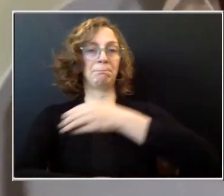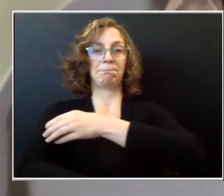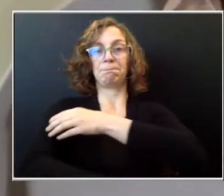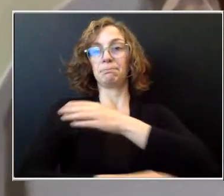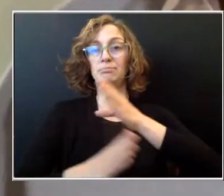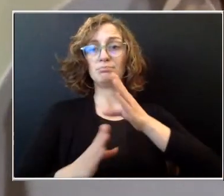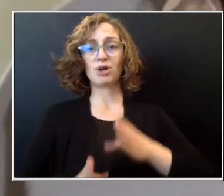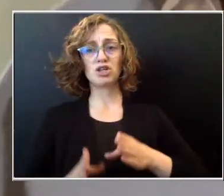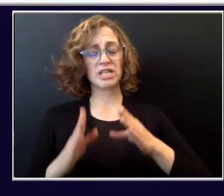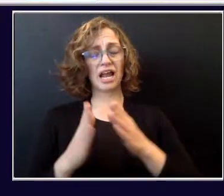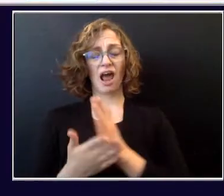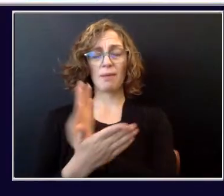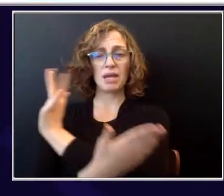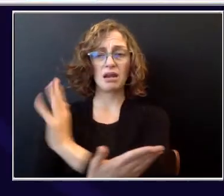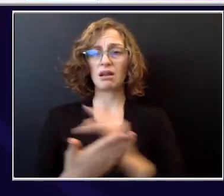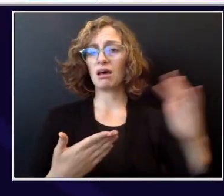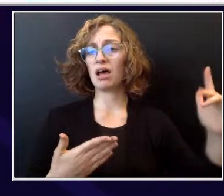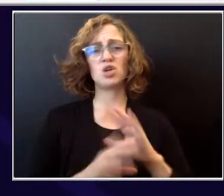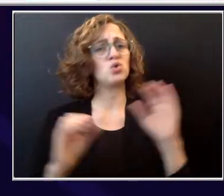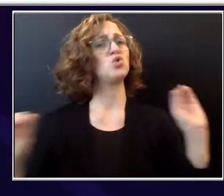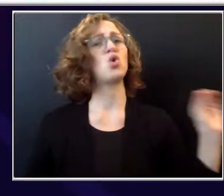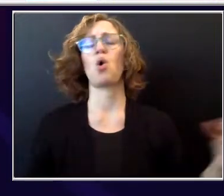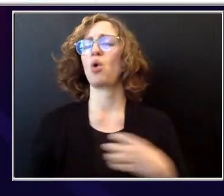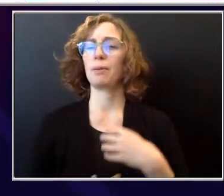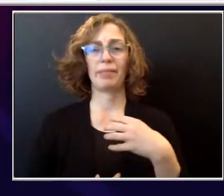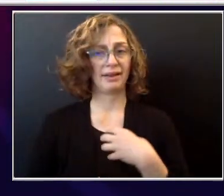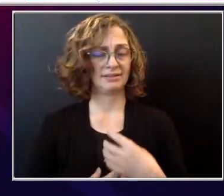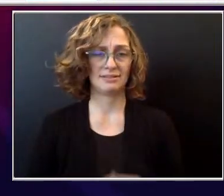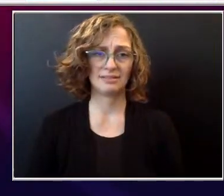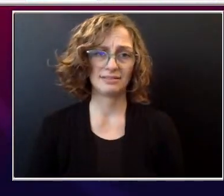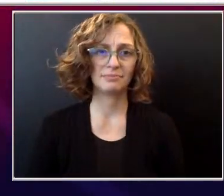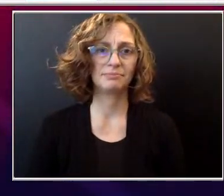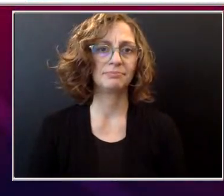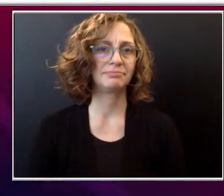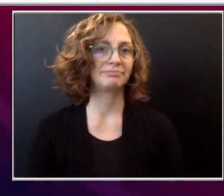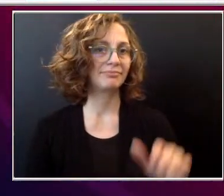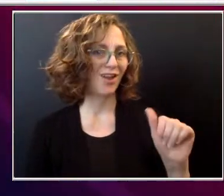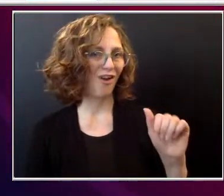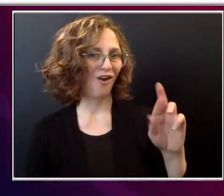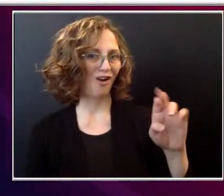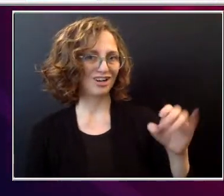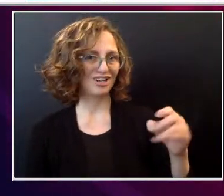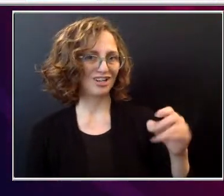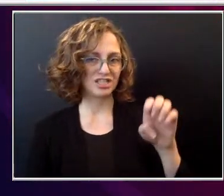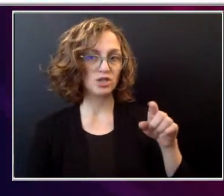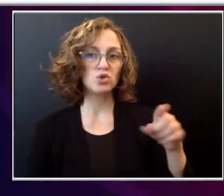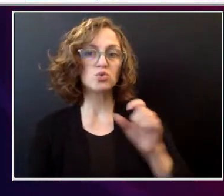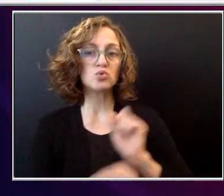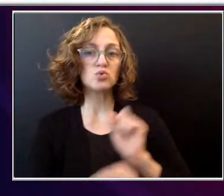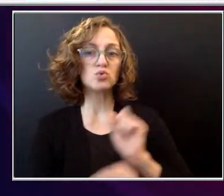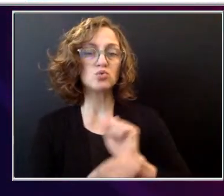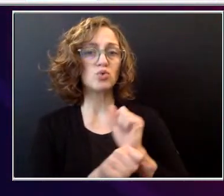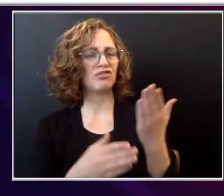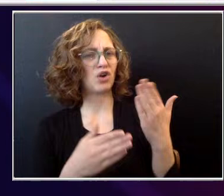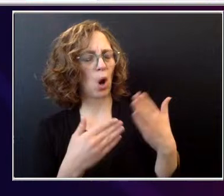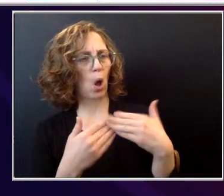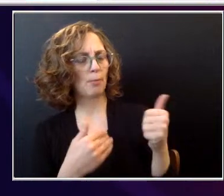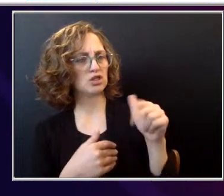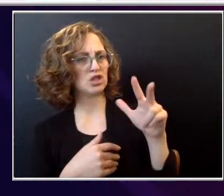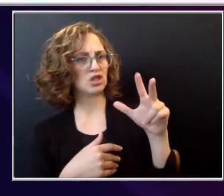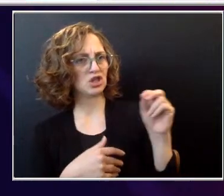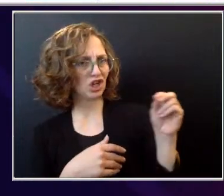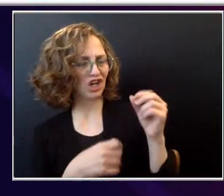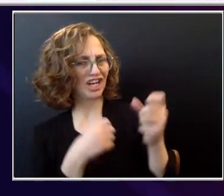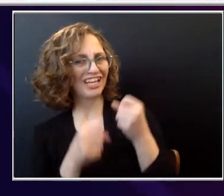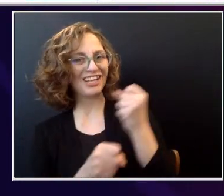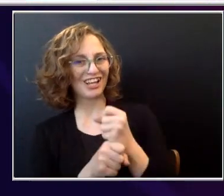complaints. Archie, you worked as a nurse here for almost 30 years. Had you all met before